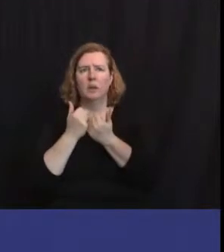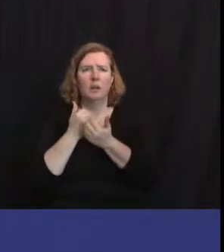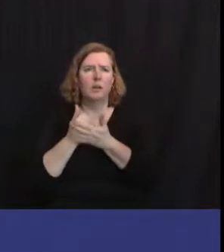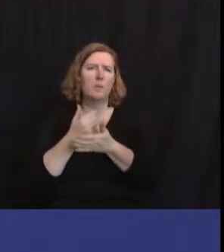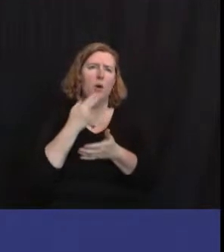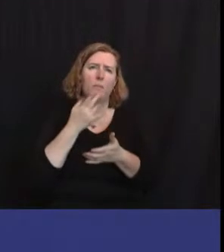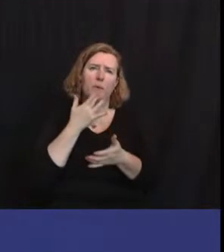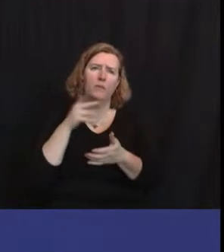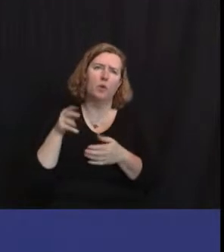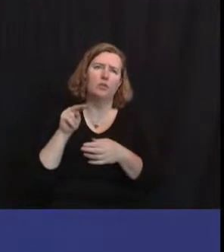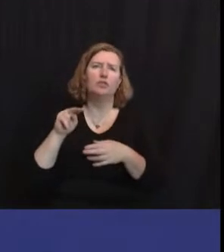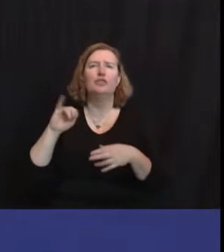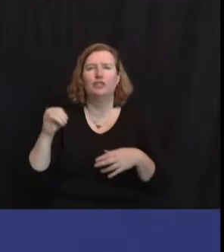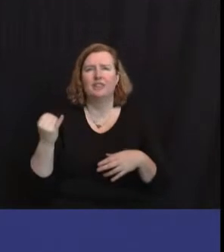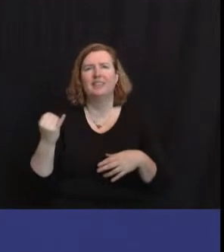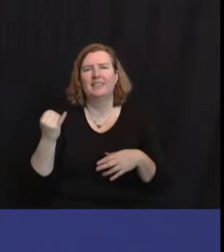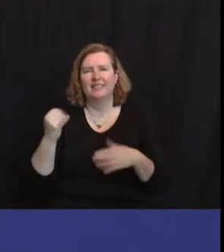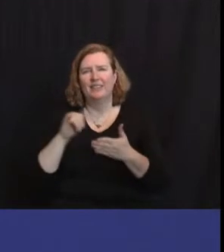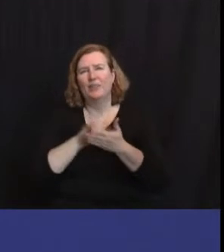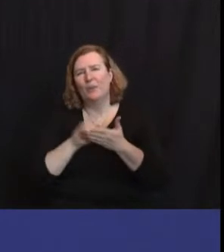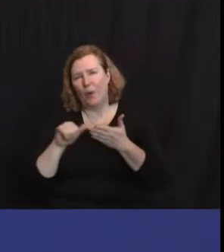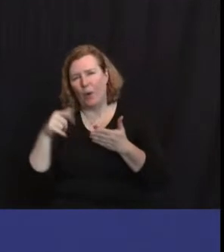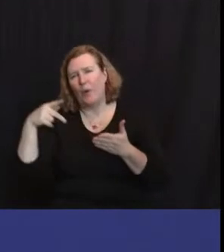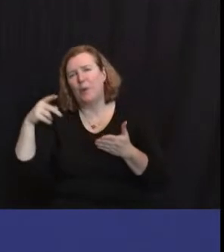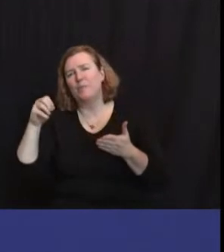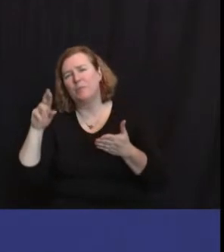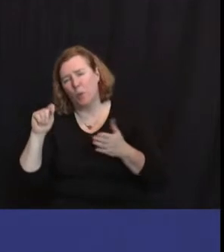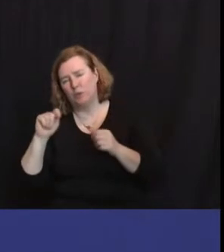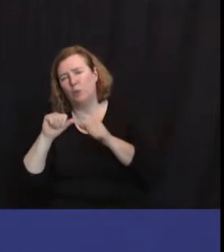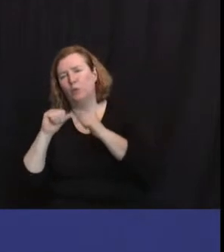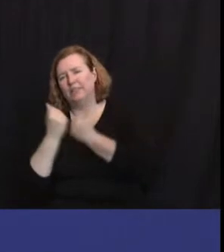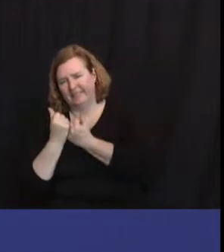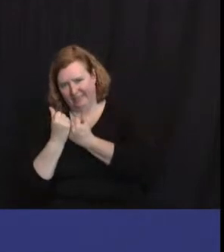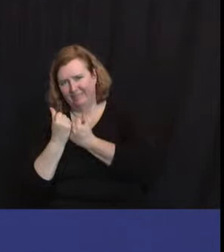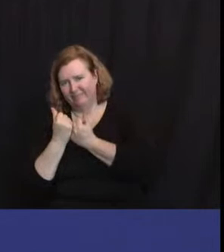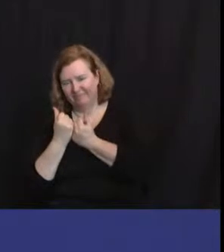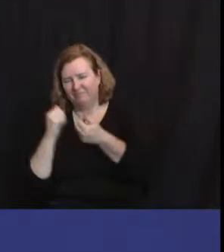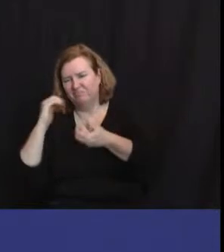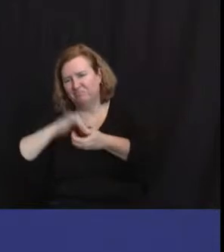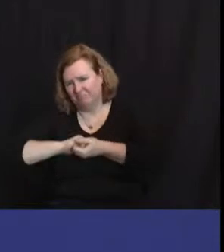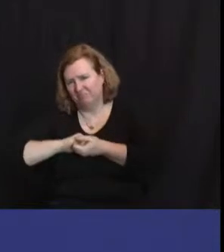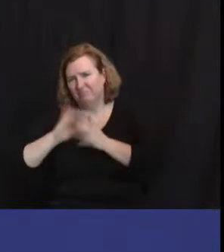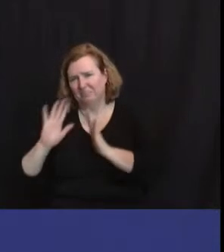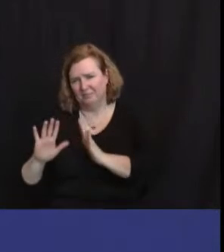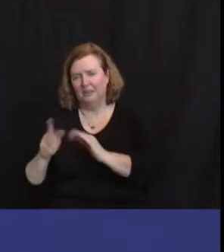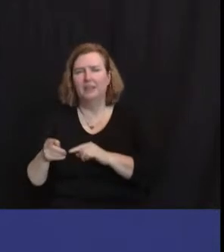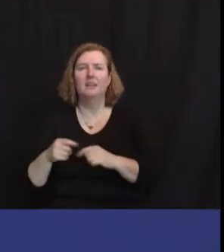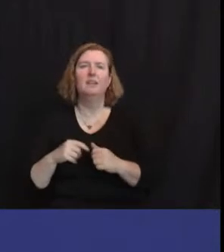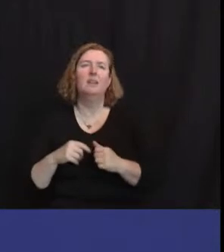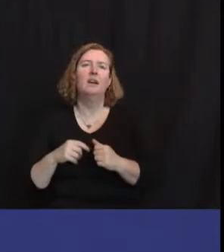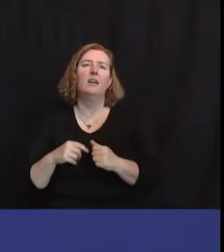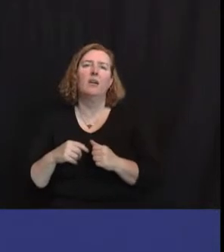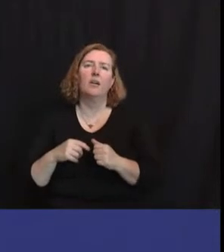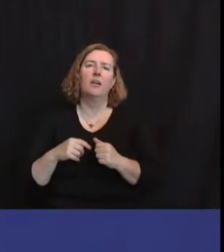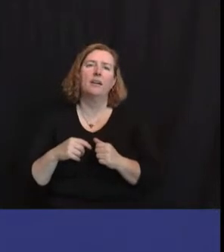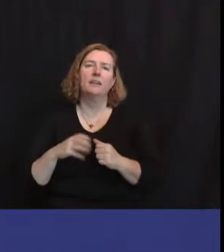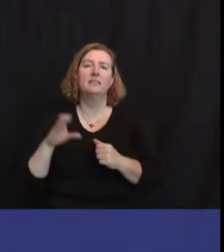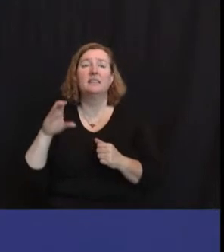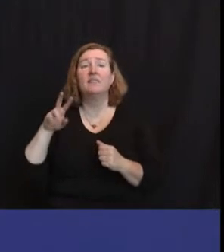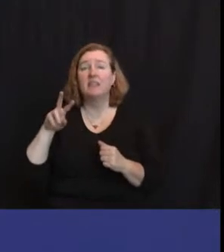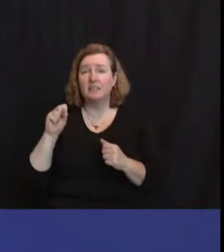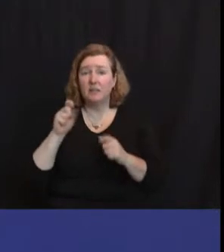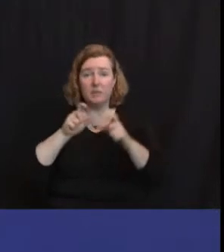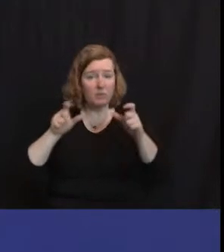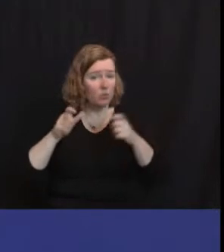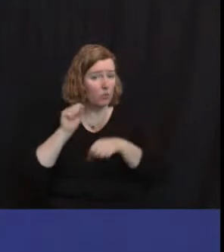day. And CVS, right? And then you and I asked the CVS folks, where are they from? They had 2 or 3 from Jersey, but they had somebody from Arizona,